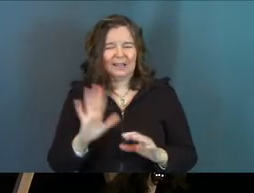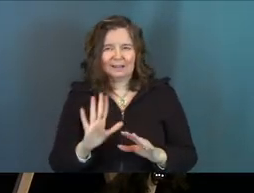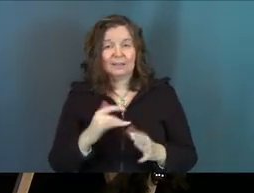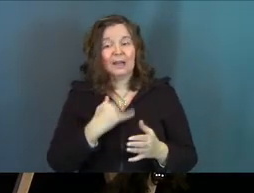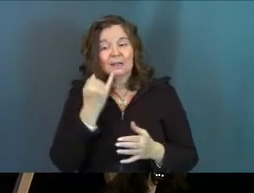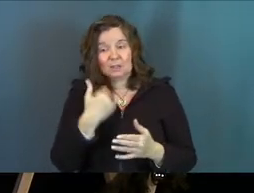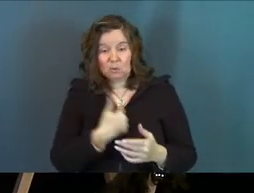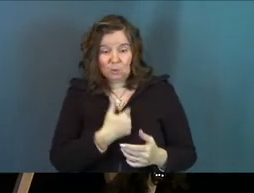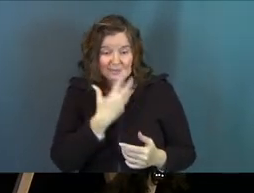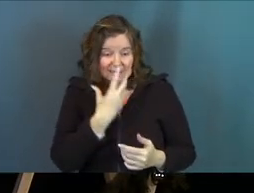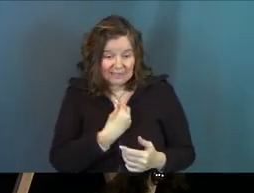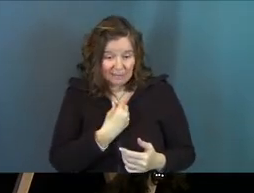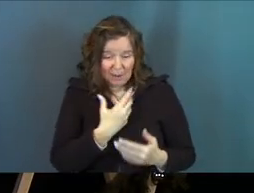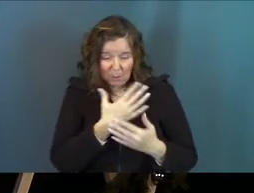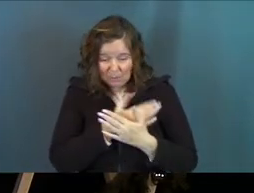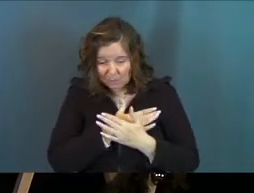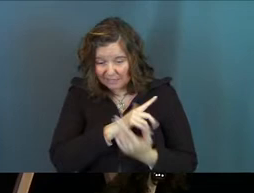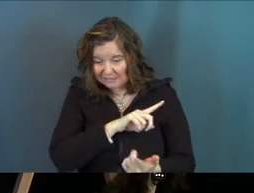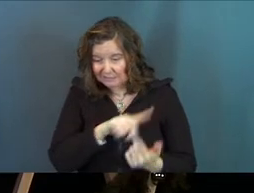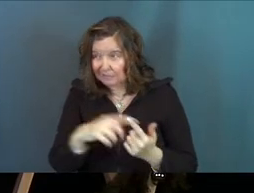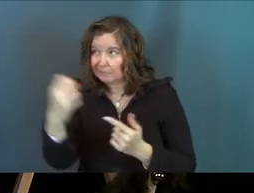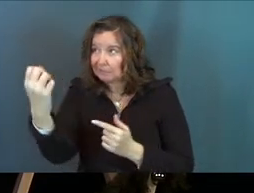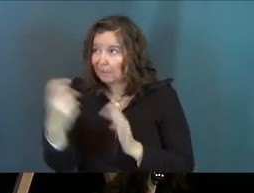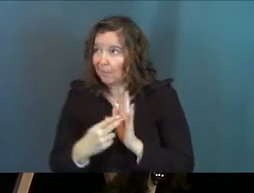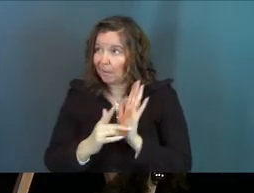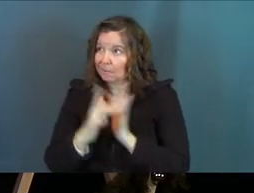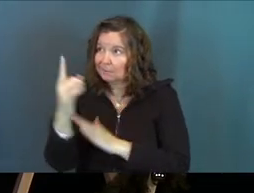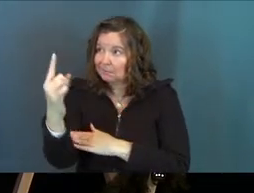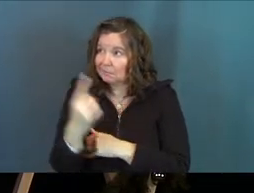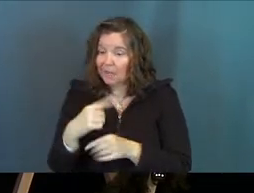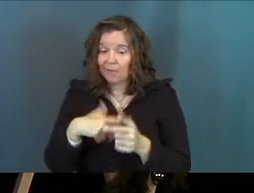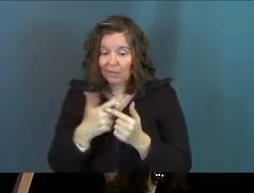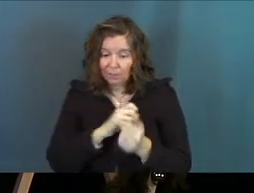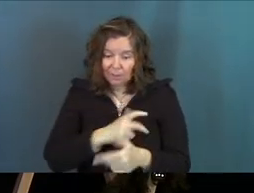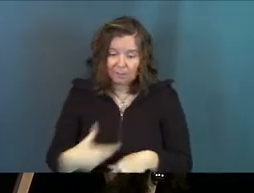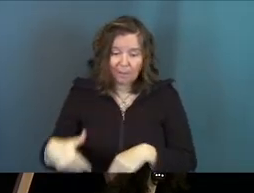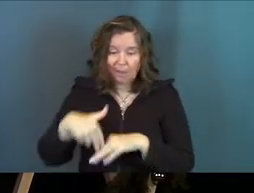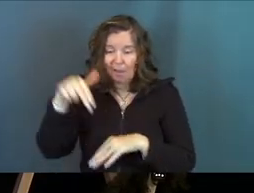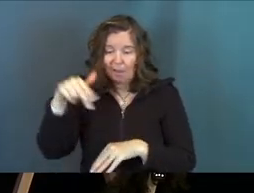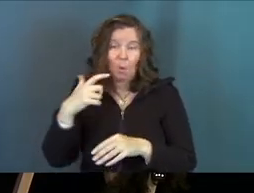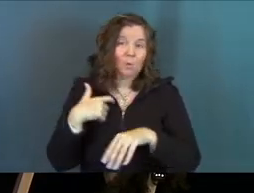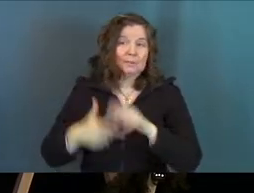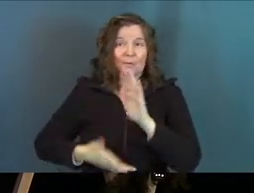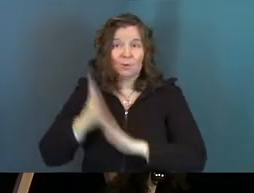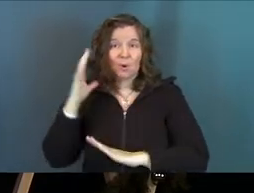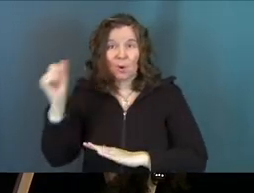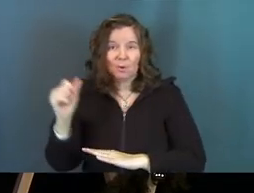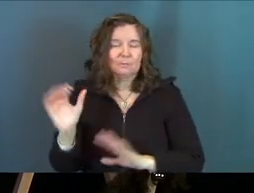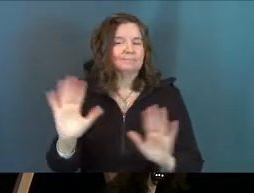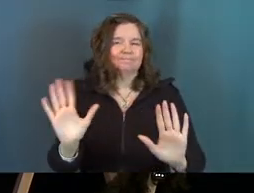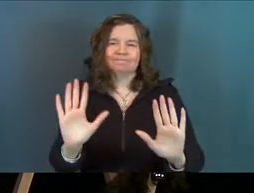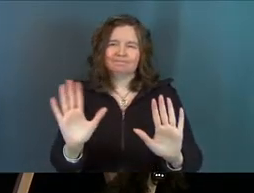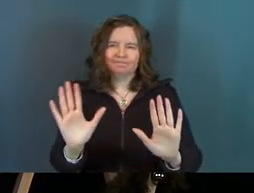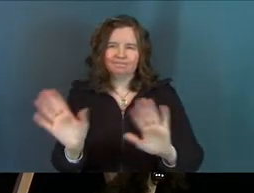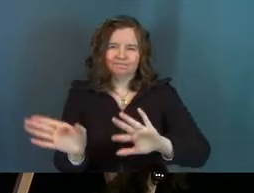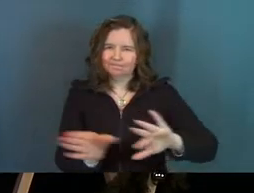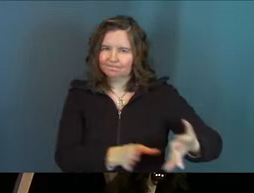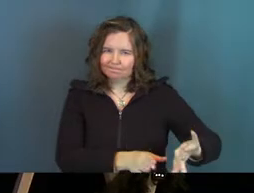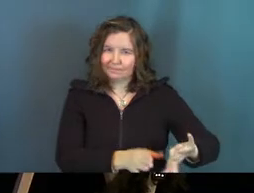an idea. It's like, do we just sleep? Are we resting until the return of the king? And then we get back up. You know, he's like, oh, it's time to go. So no.